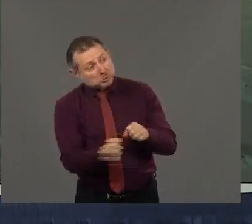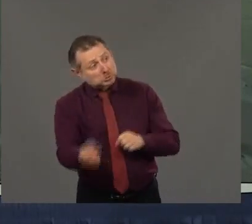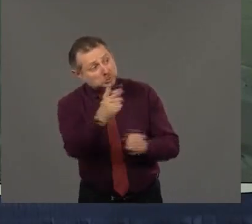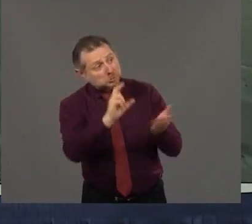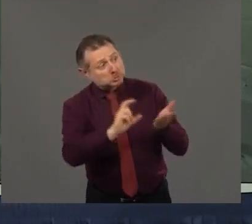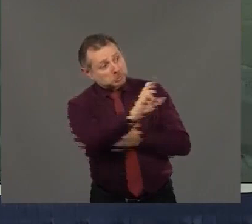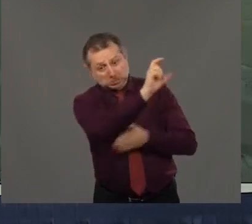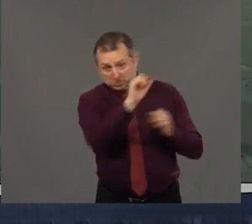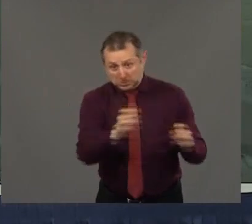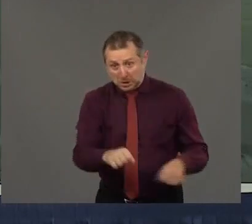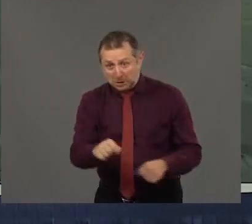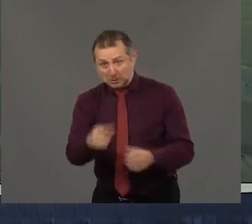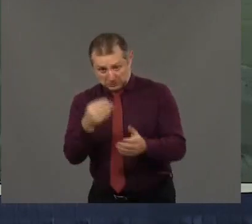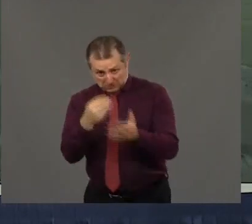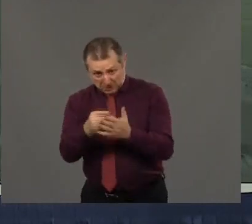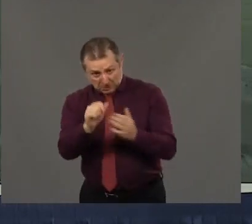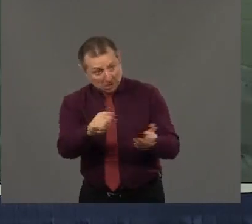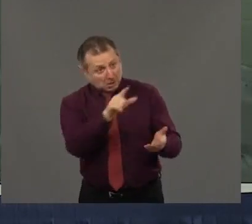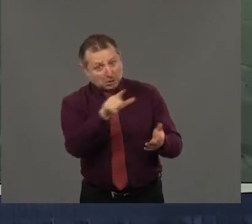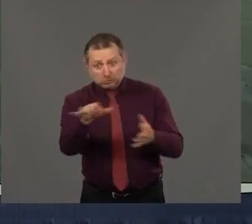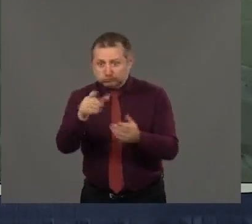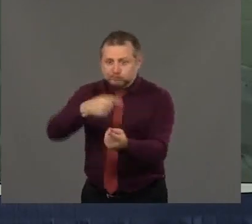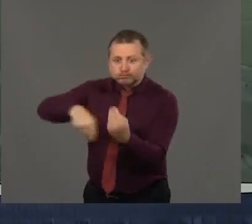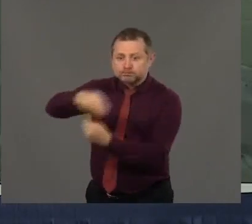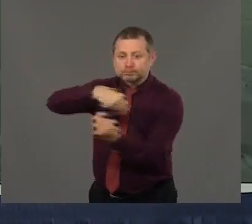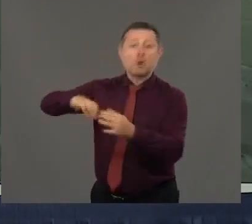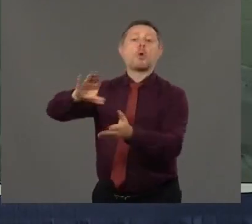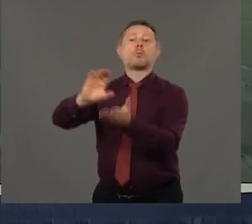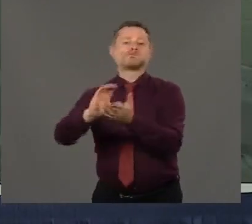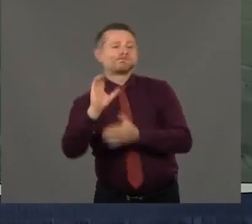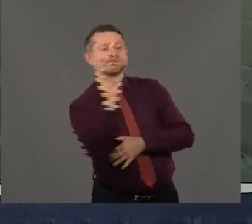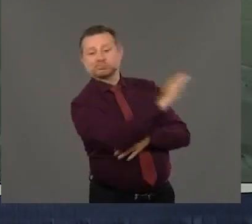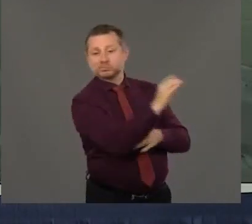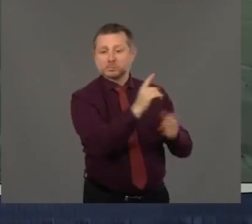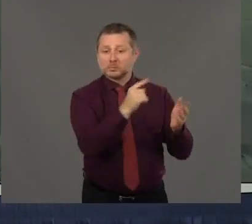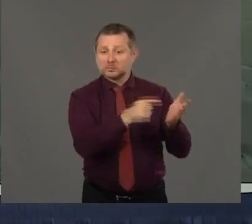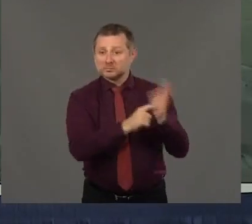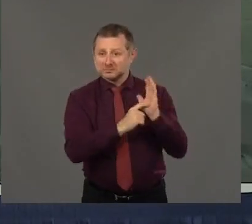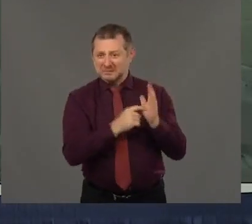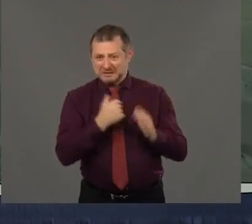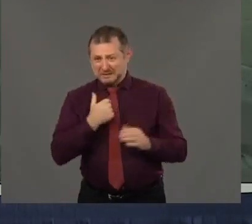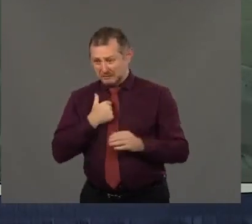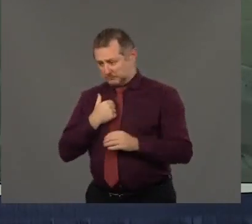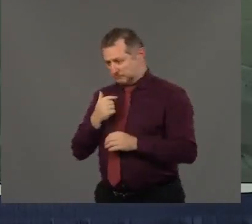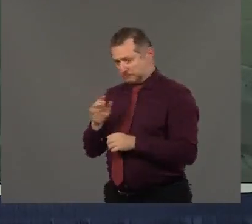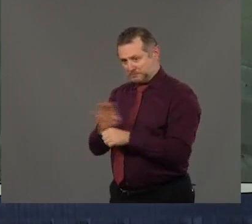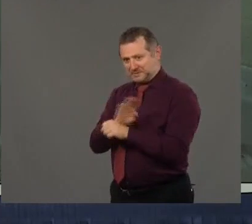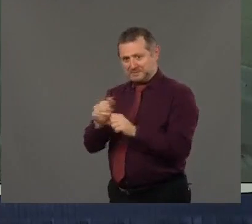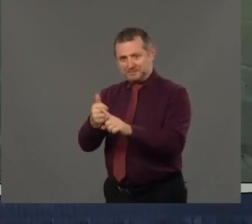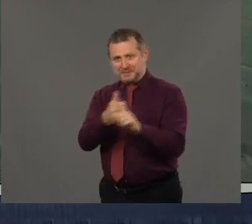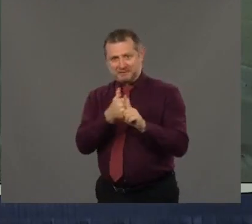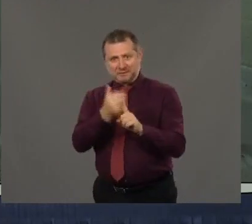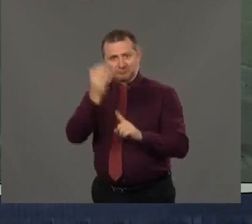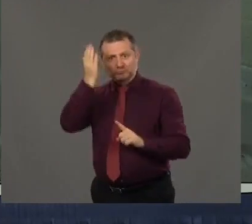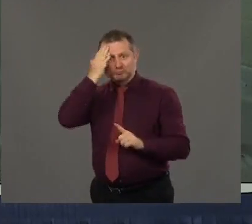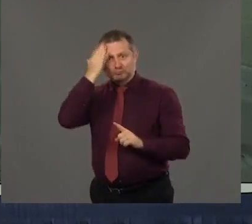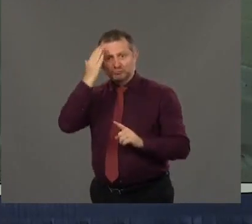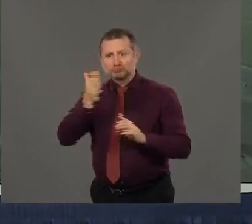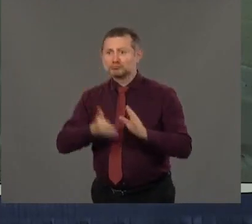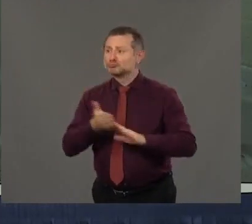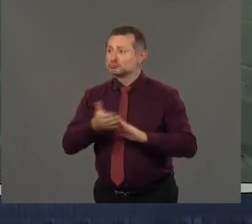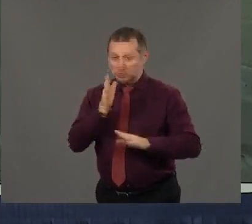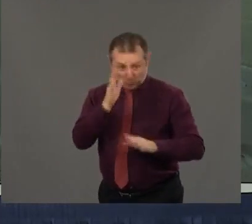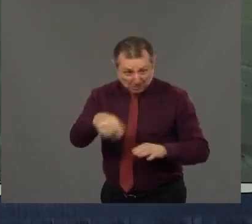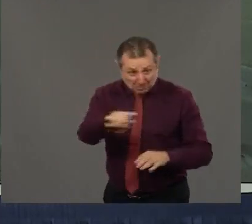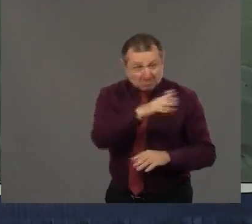And how fast do you think business activity is going to increase? How